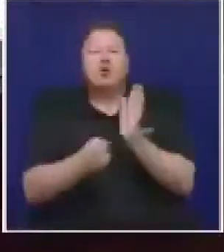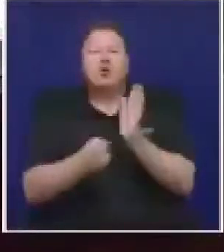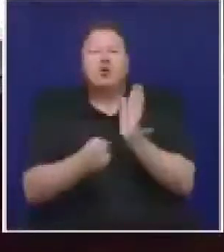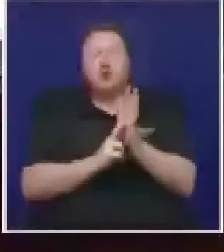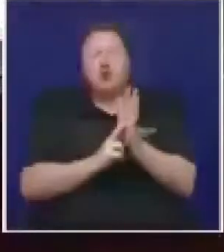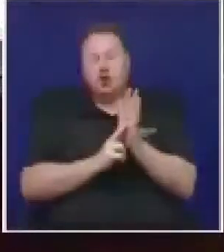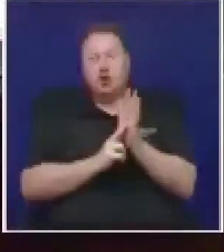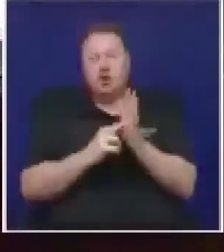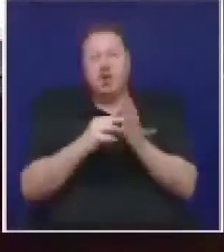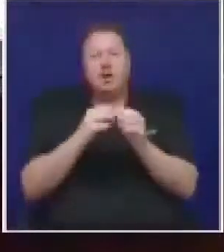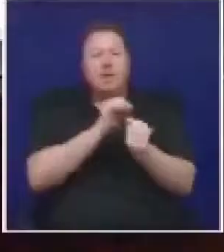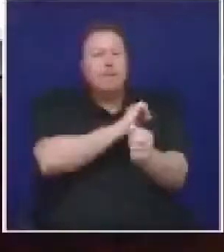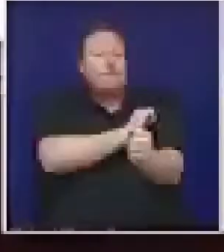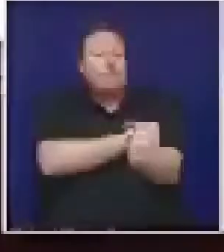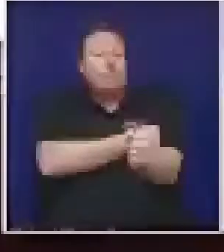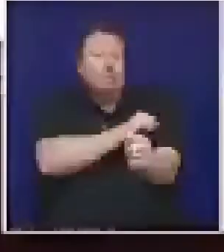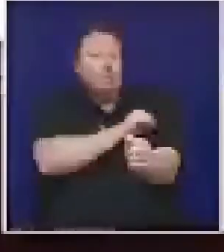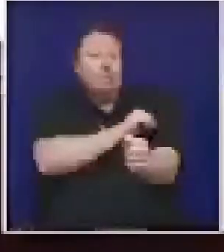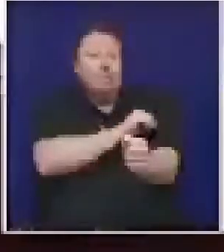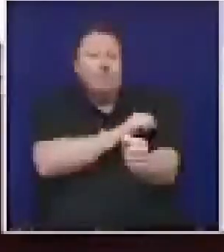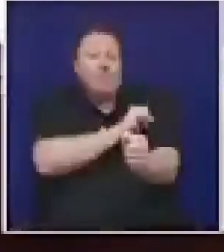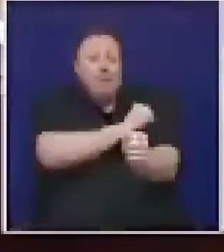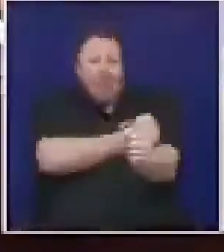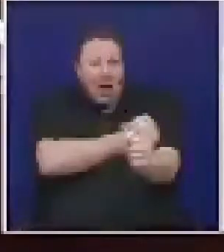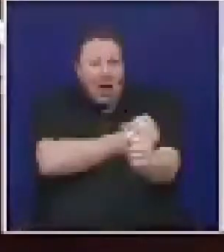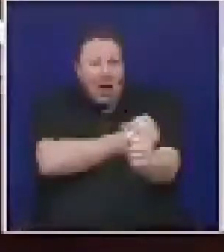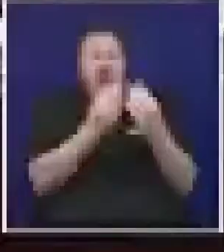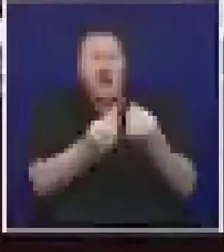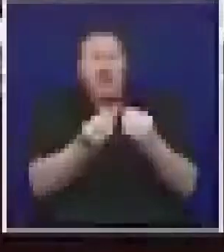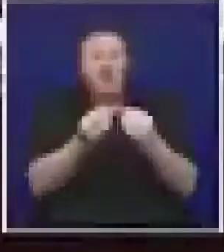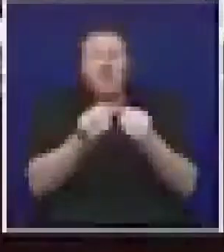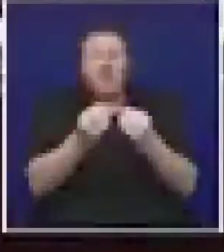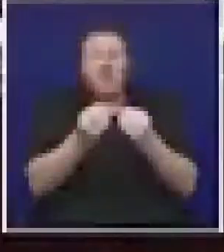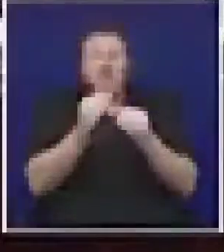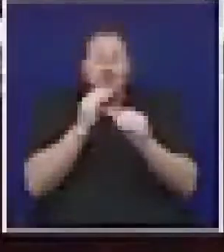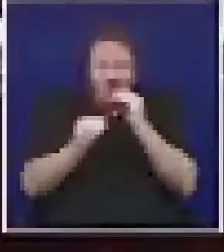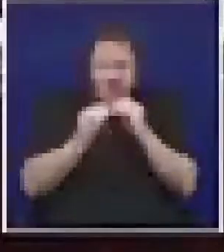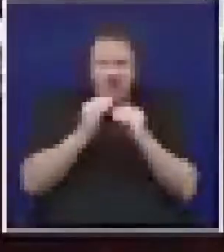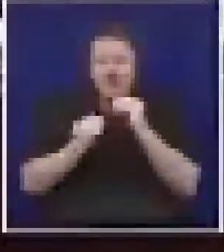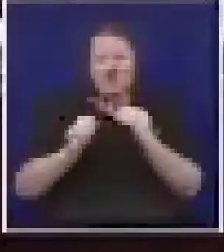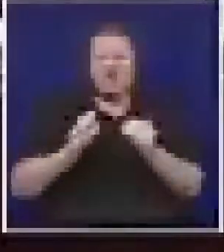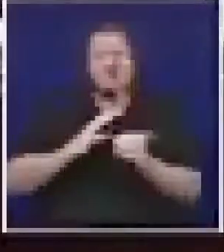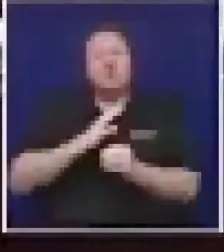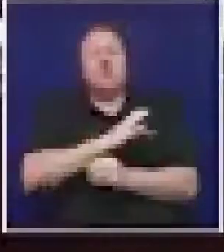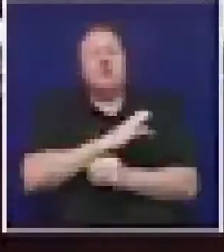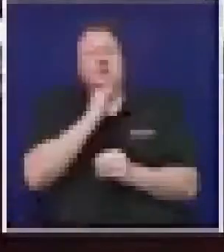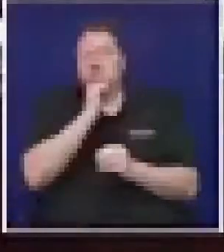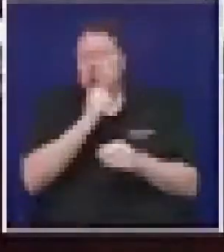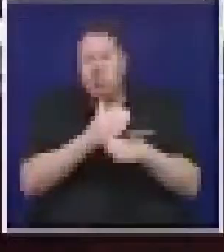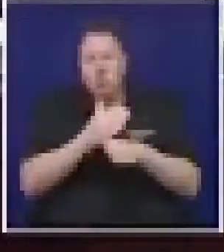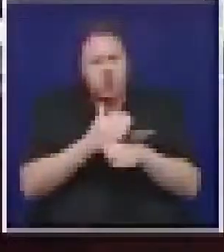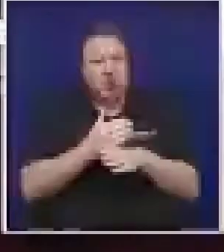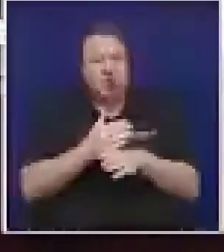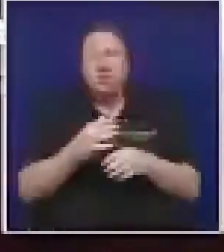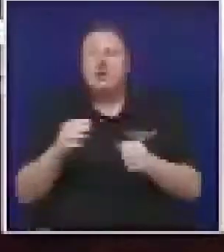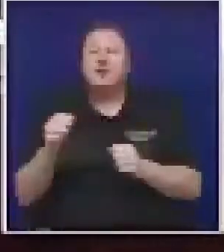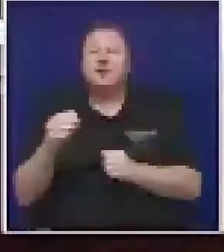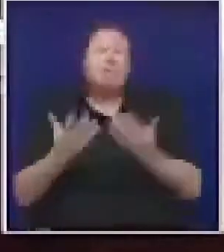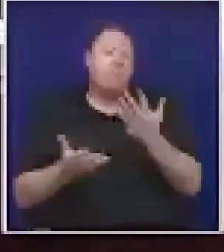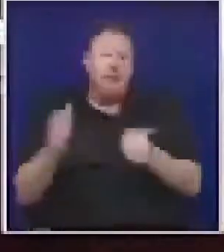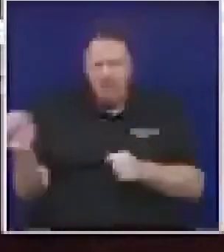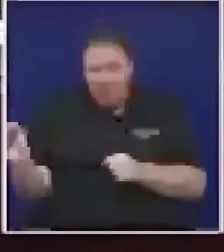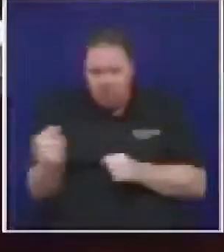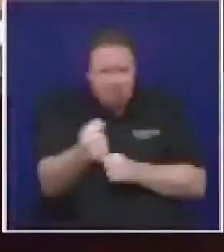dissolve a committee that is not working, appoint a new one.